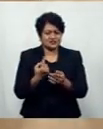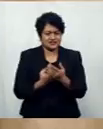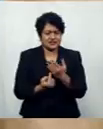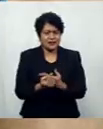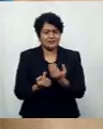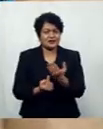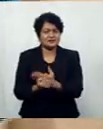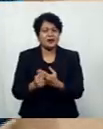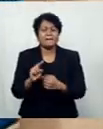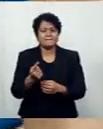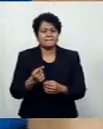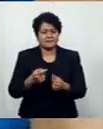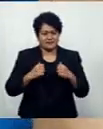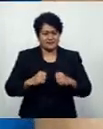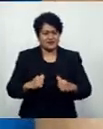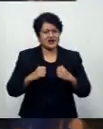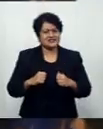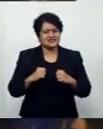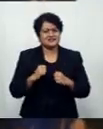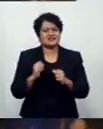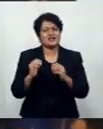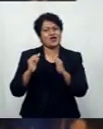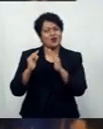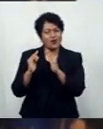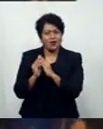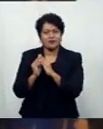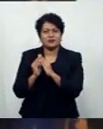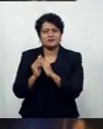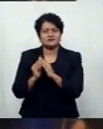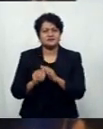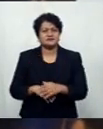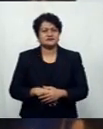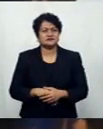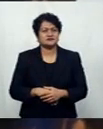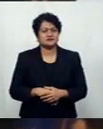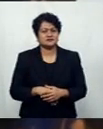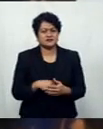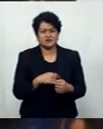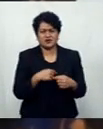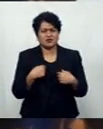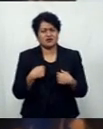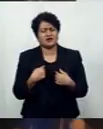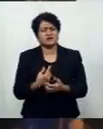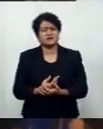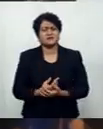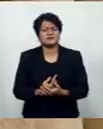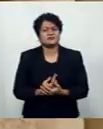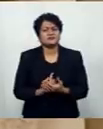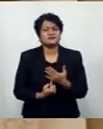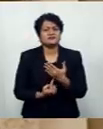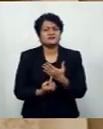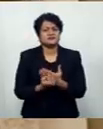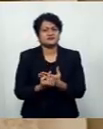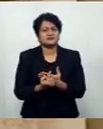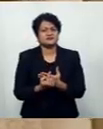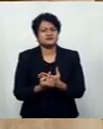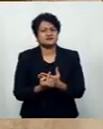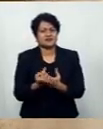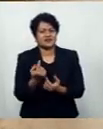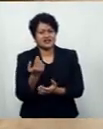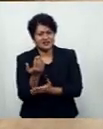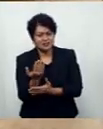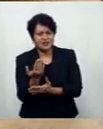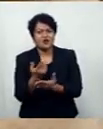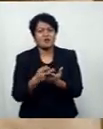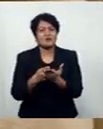she practices singing while at home. Since we all rely on events and we need people to